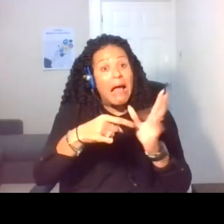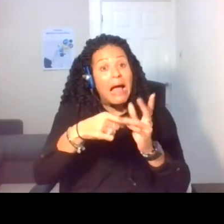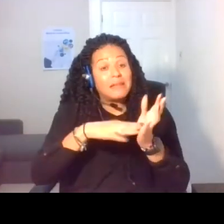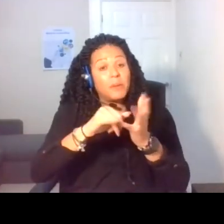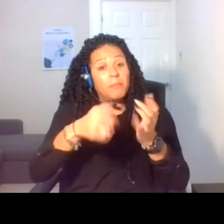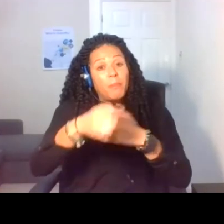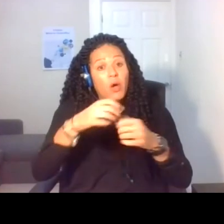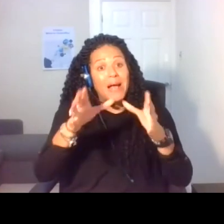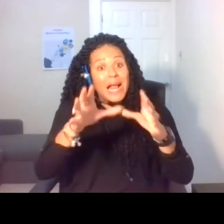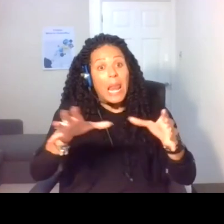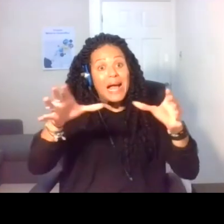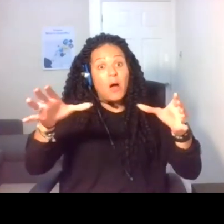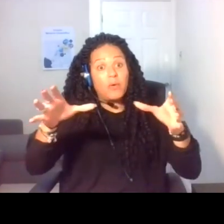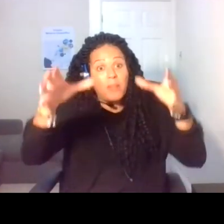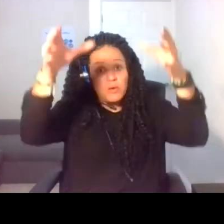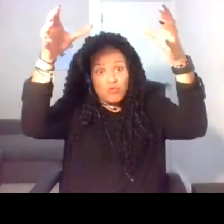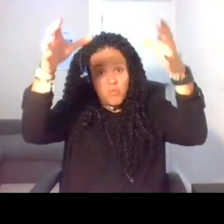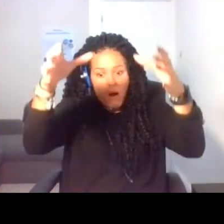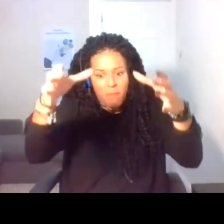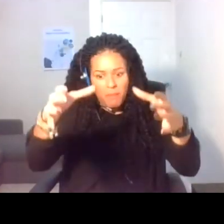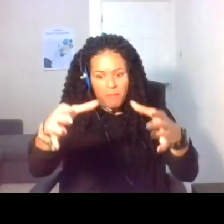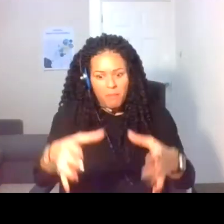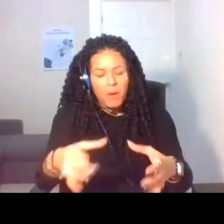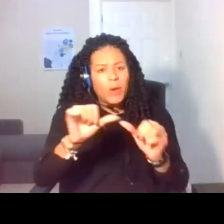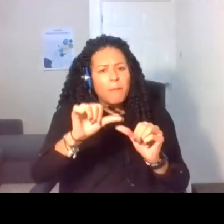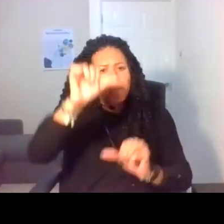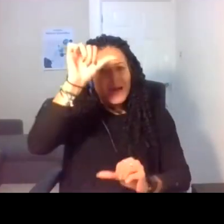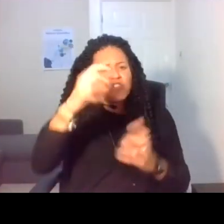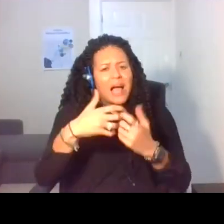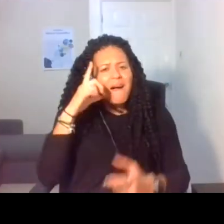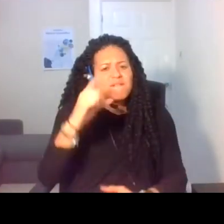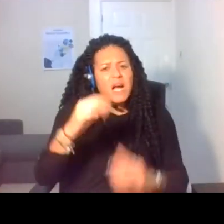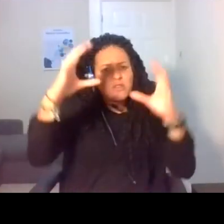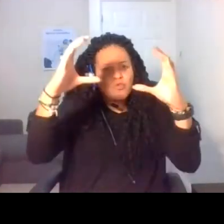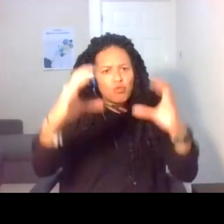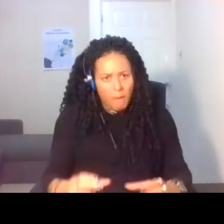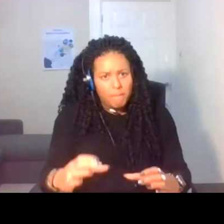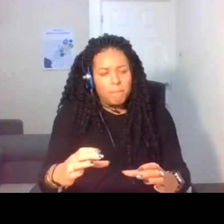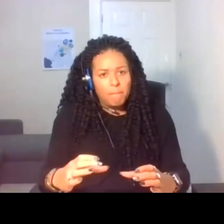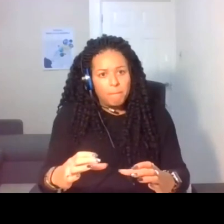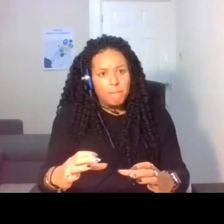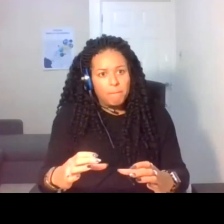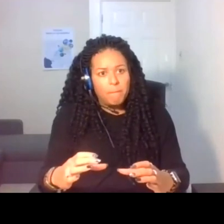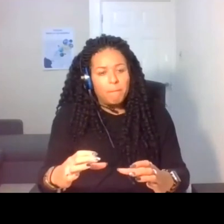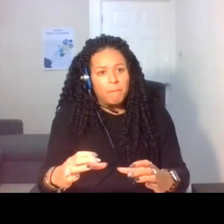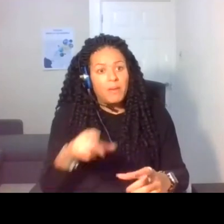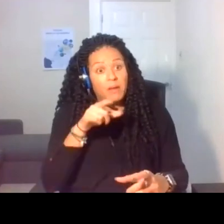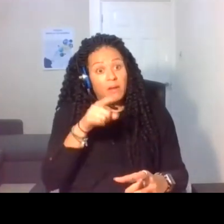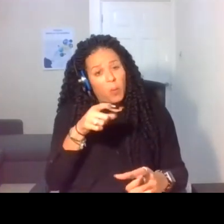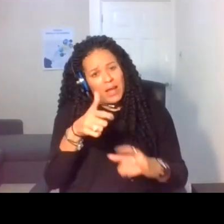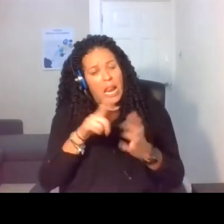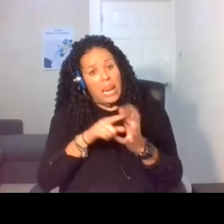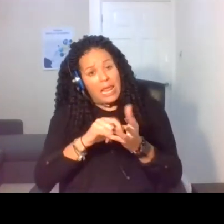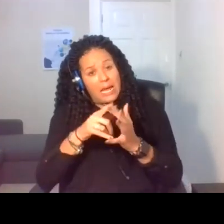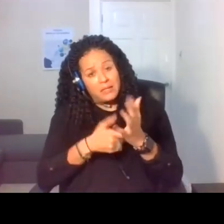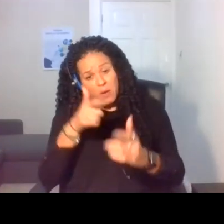dropped. We can measure their acceleration using a set of laser pulses. And as they are in